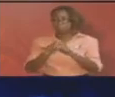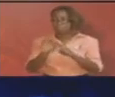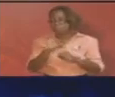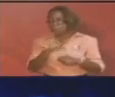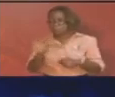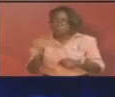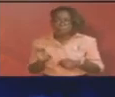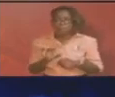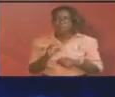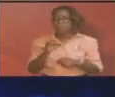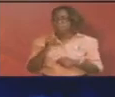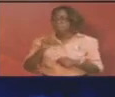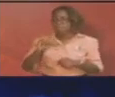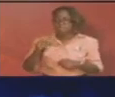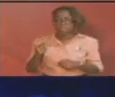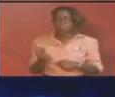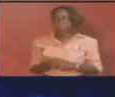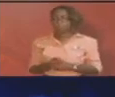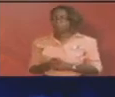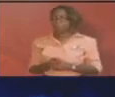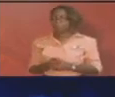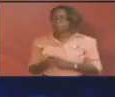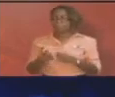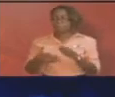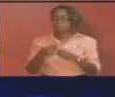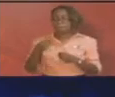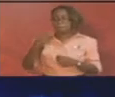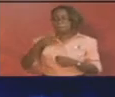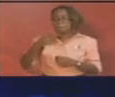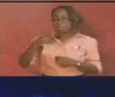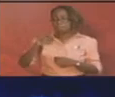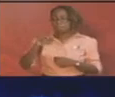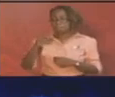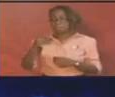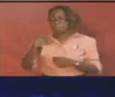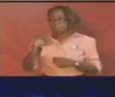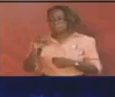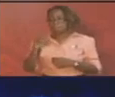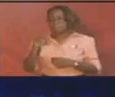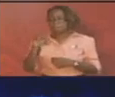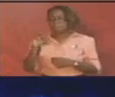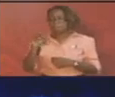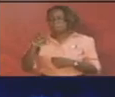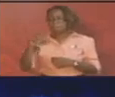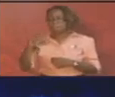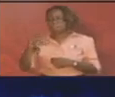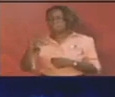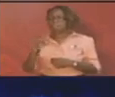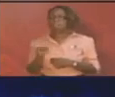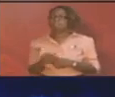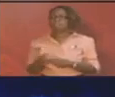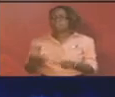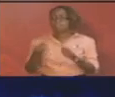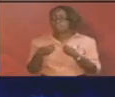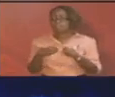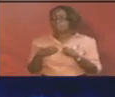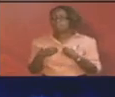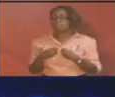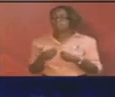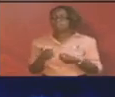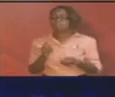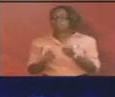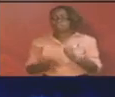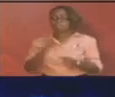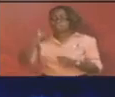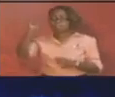in which they are offering Trinidad and Tobago vaccines. Can you tell me how many such requests that we have